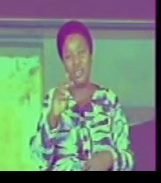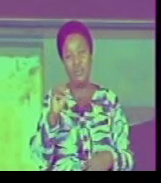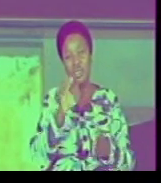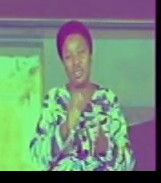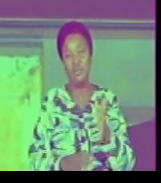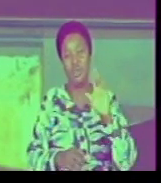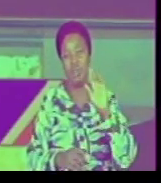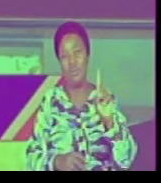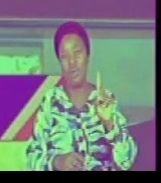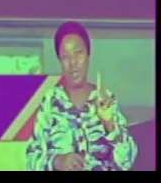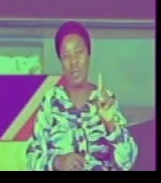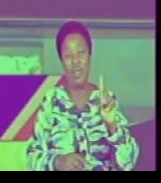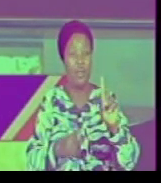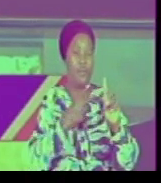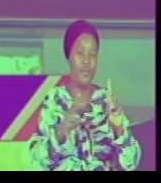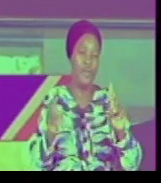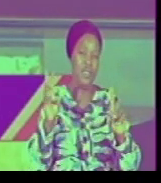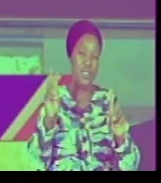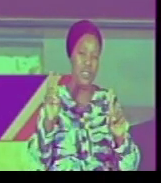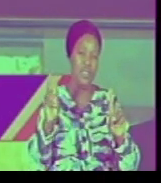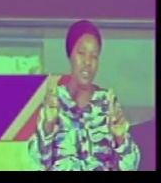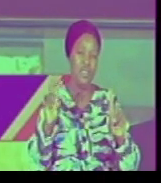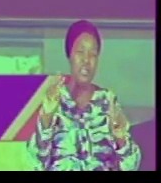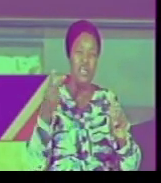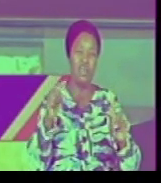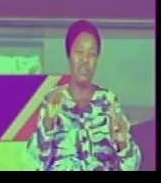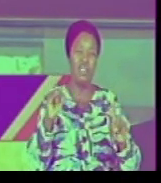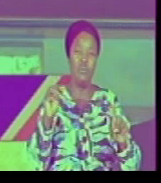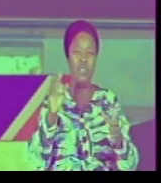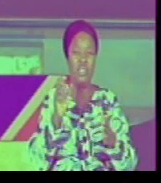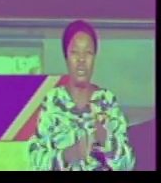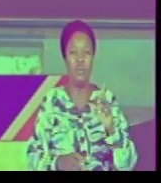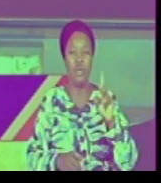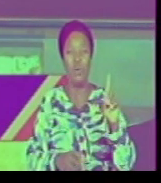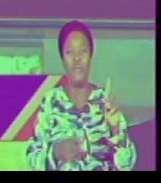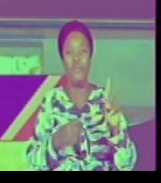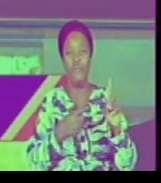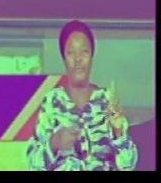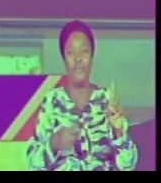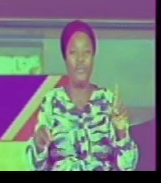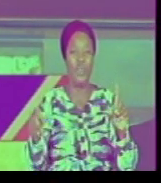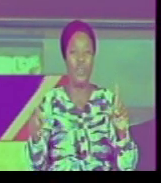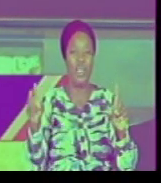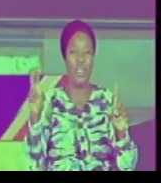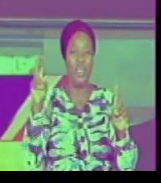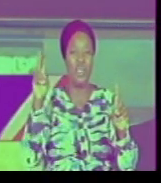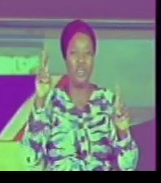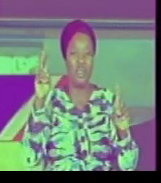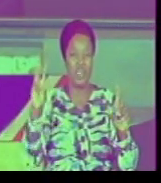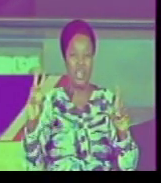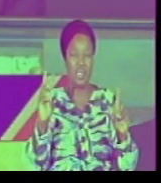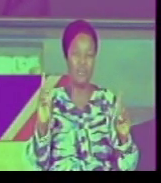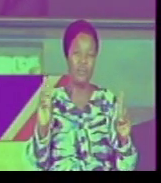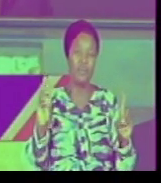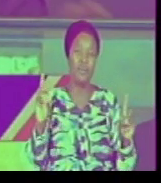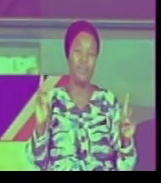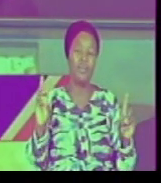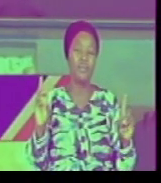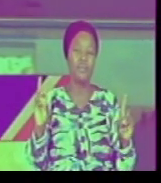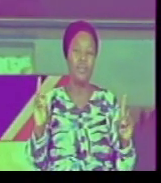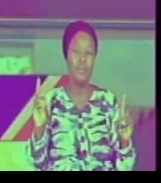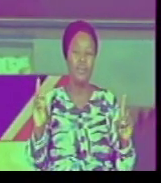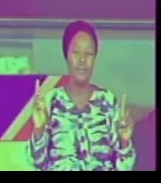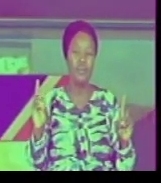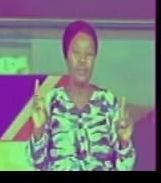from verse 6. 2 Timothy chapter 1. We're reading from verse 6. It says,